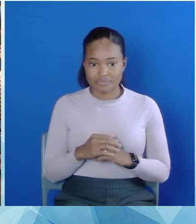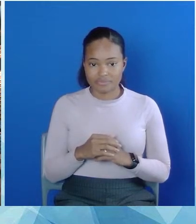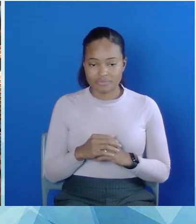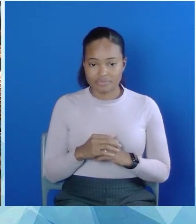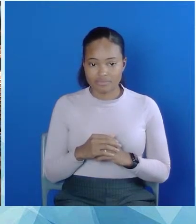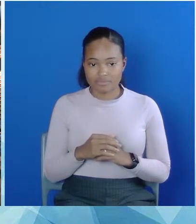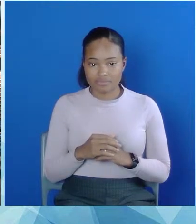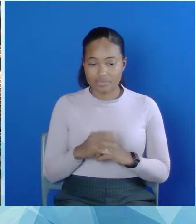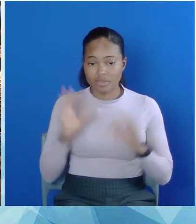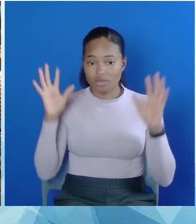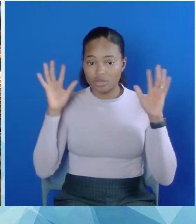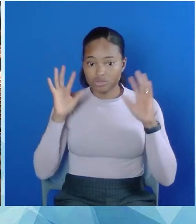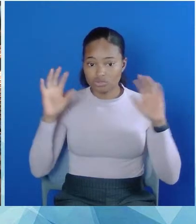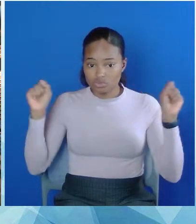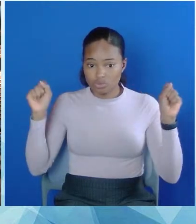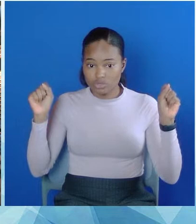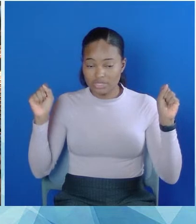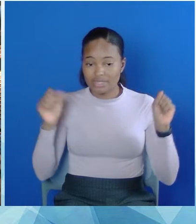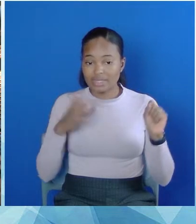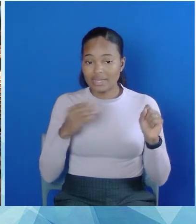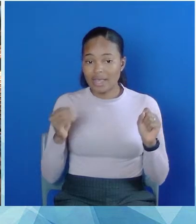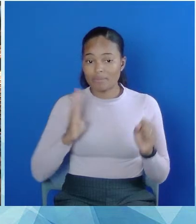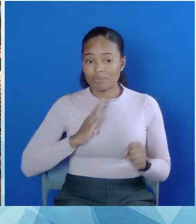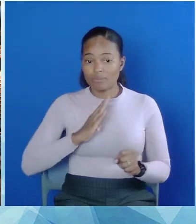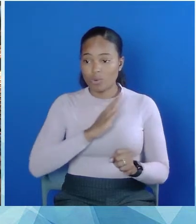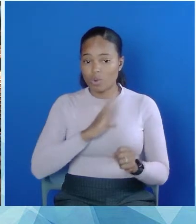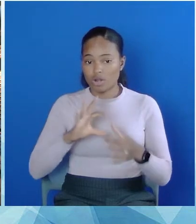The superintendent and board relations.